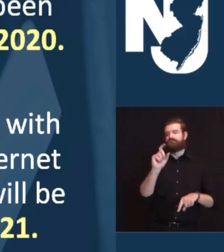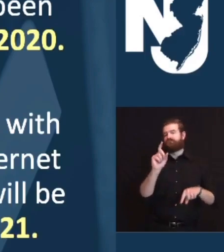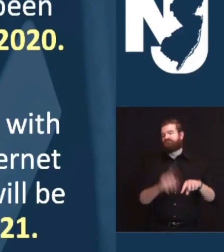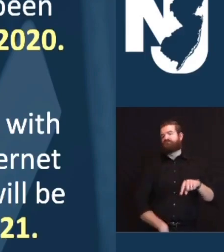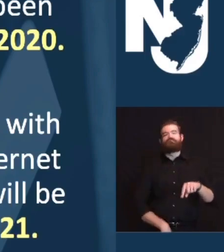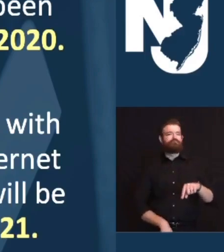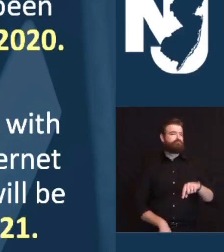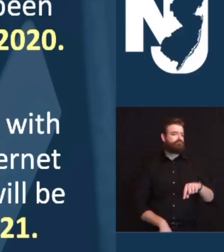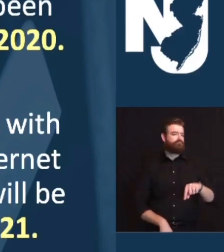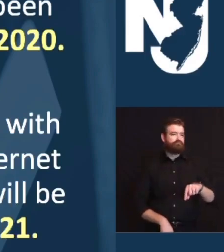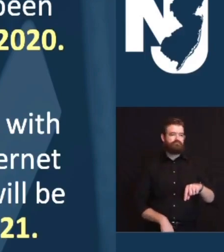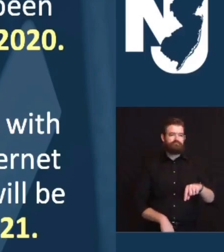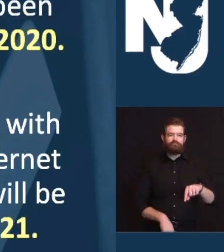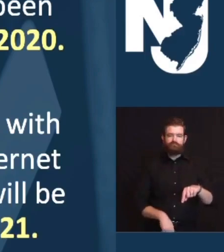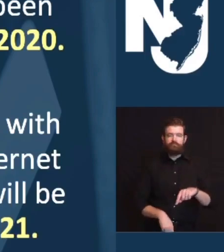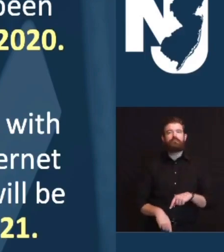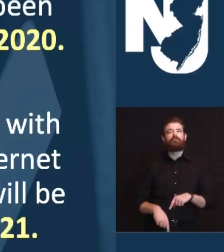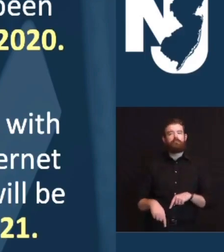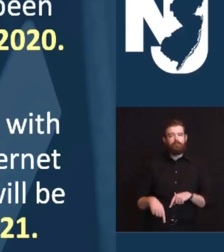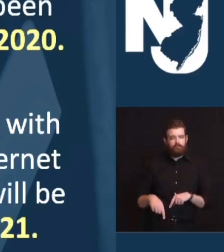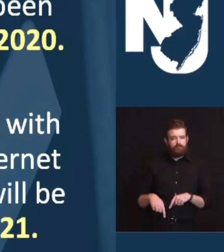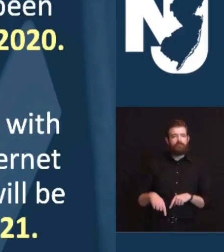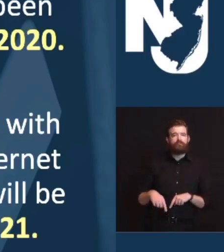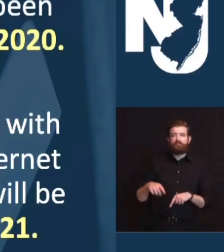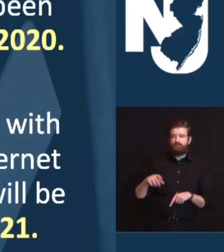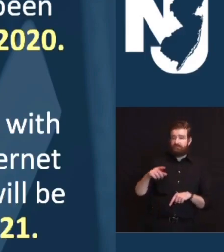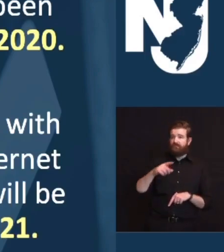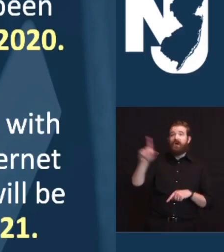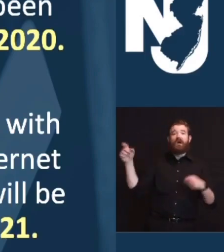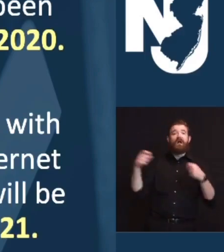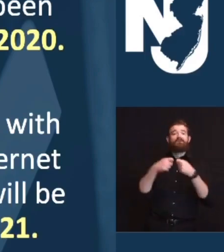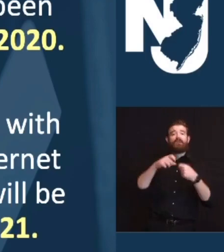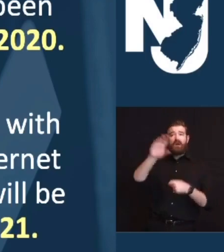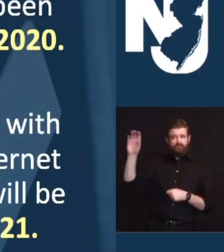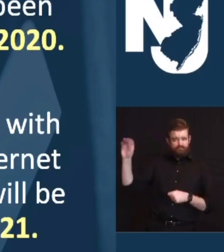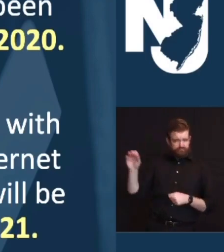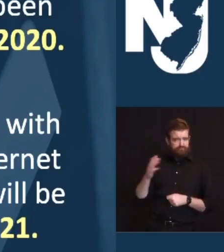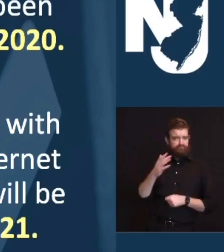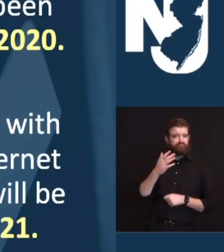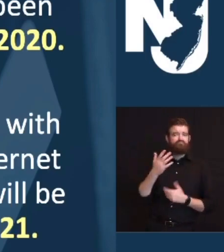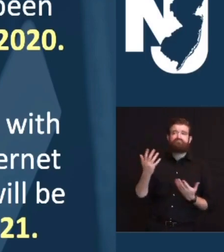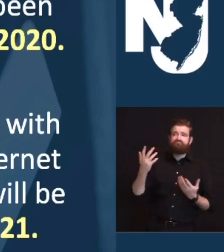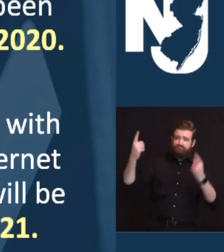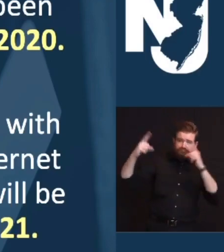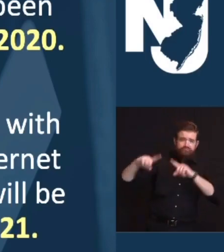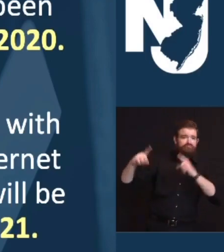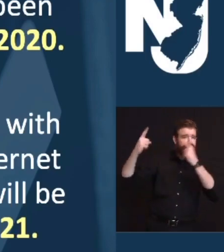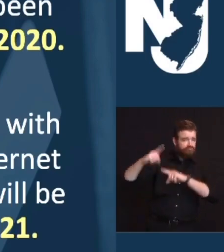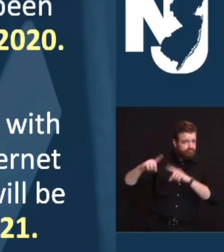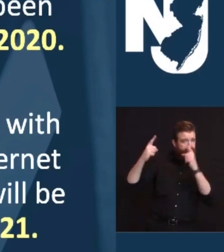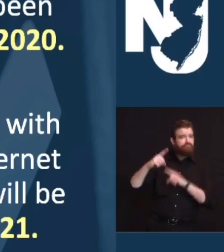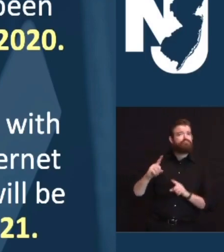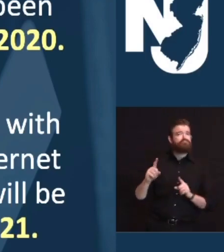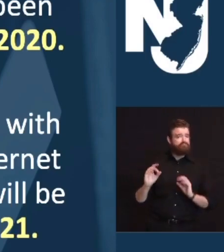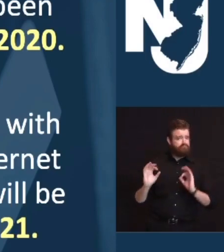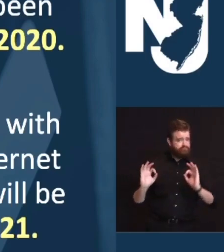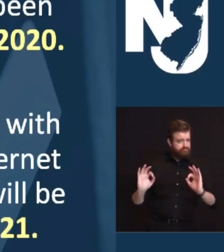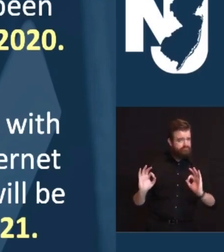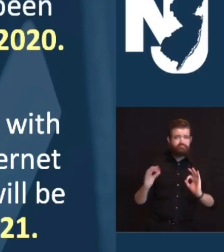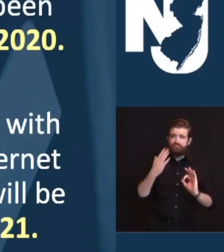thus far in a voluntary fashion, and I look forward to continued partnership and good faith in protecting our